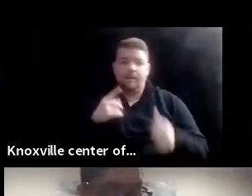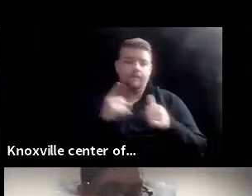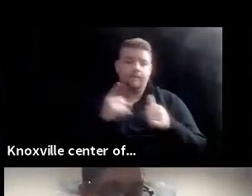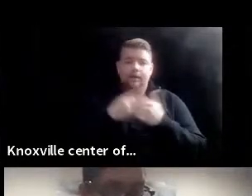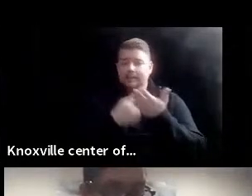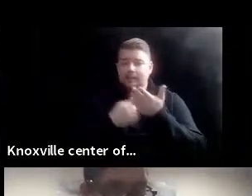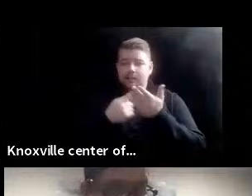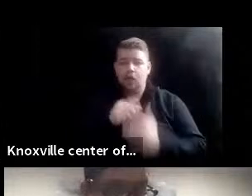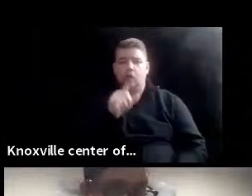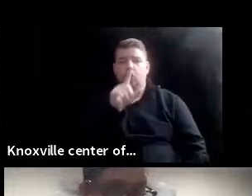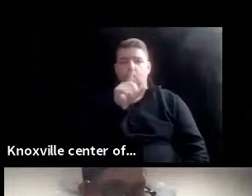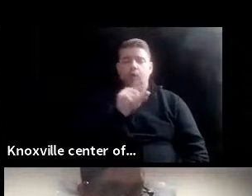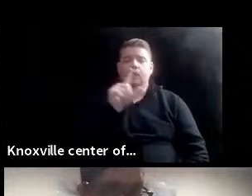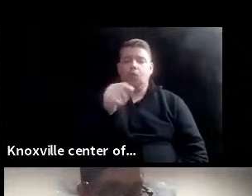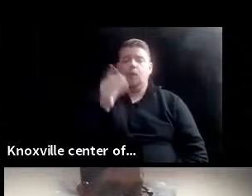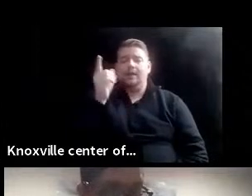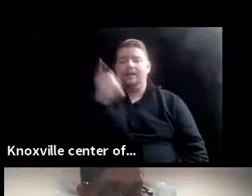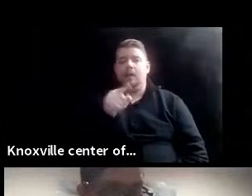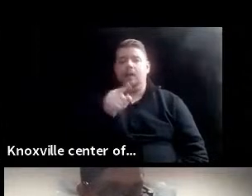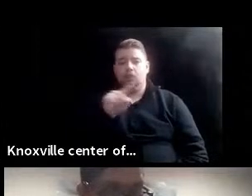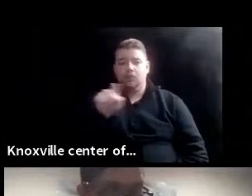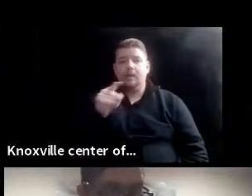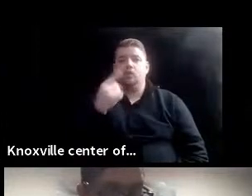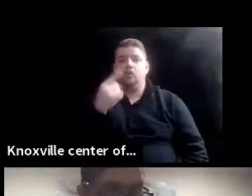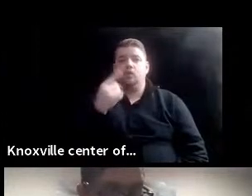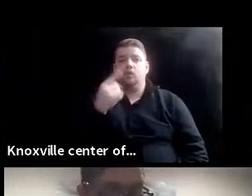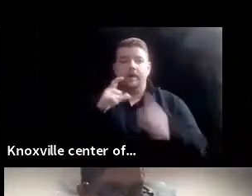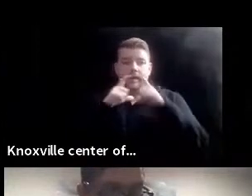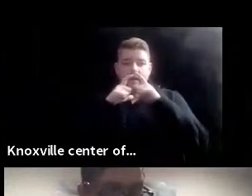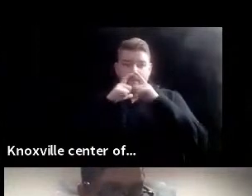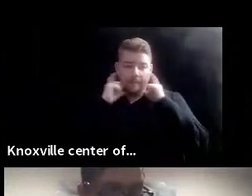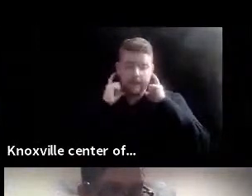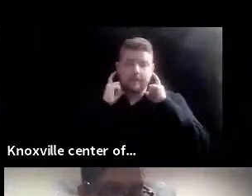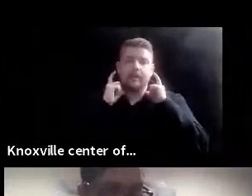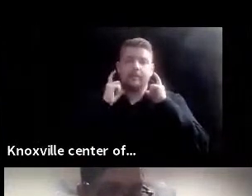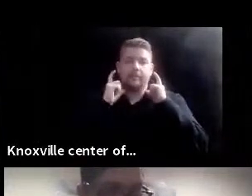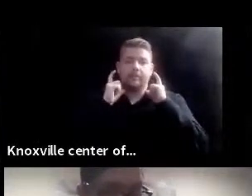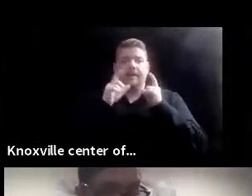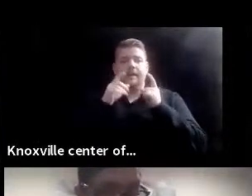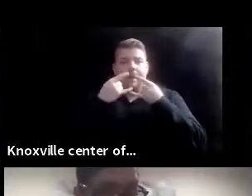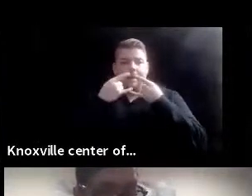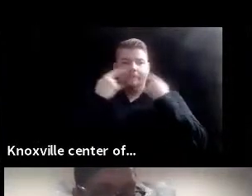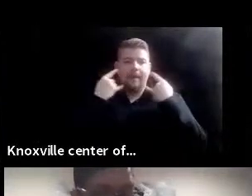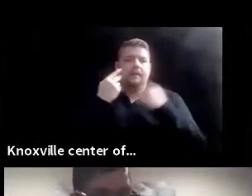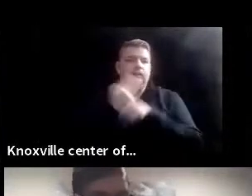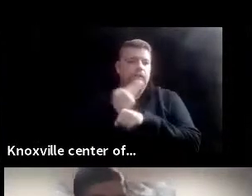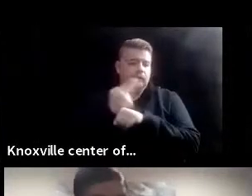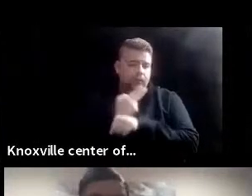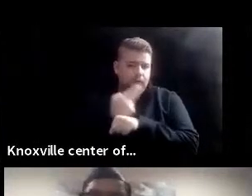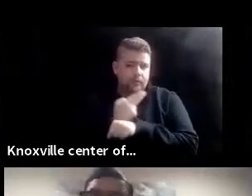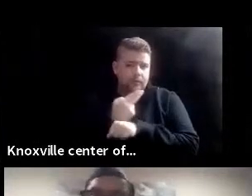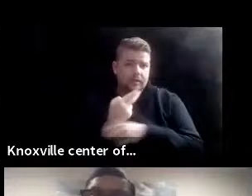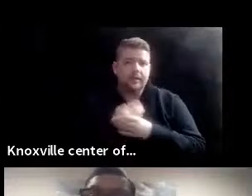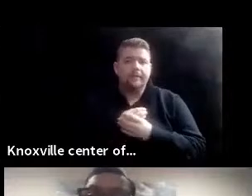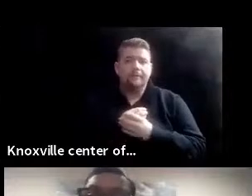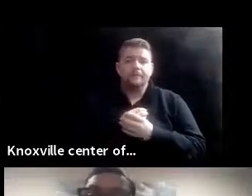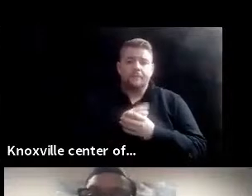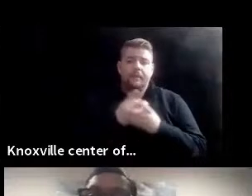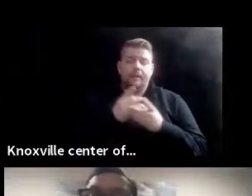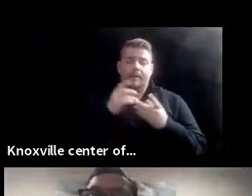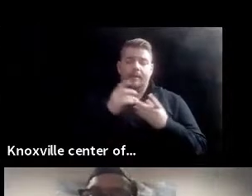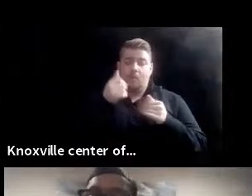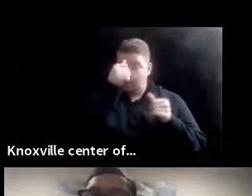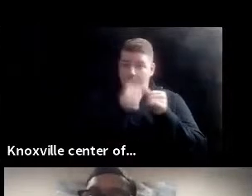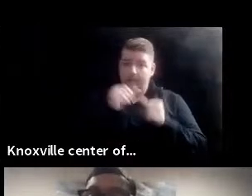be 2020-1, which is our face covering or mask regulation. And remember that this